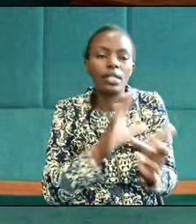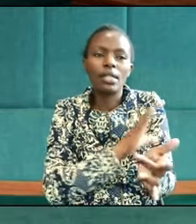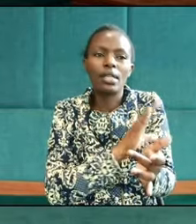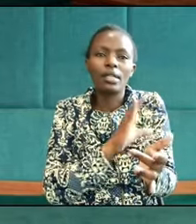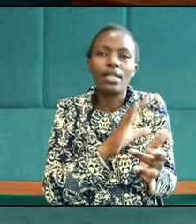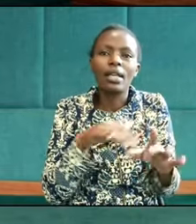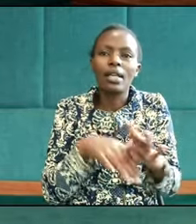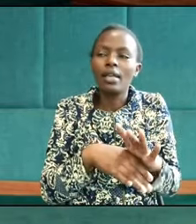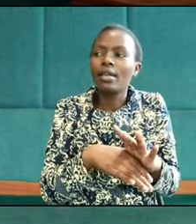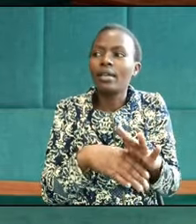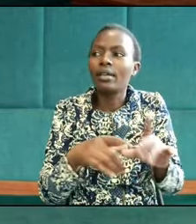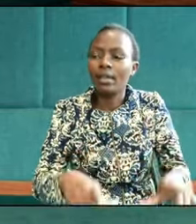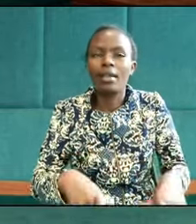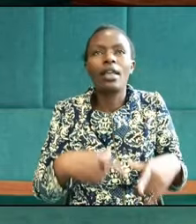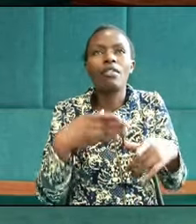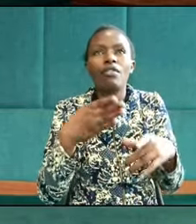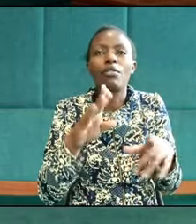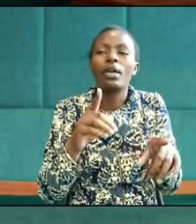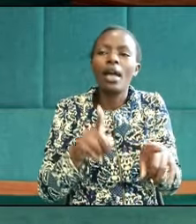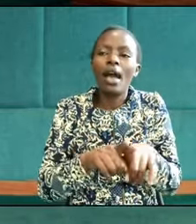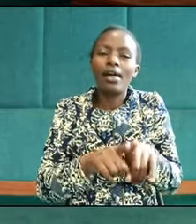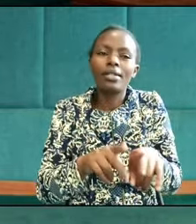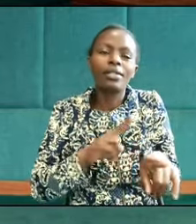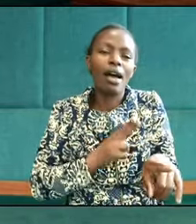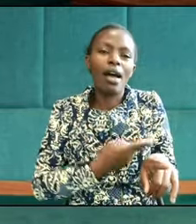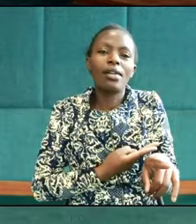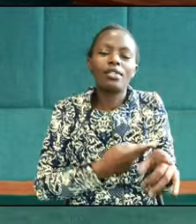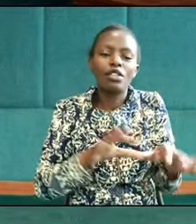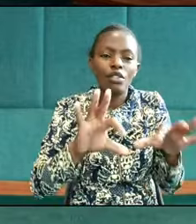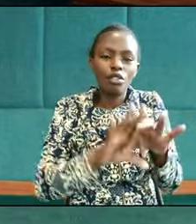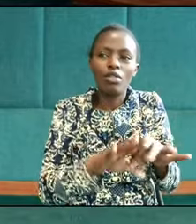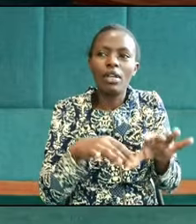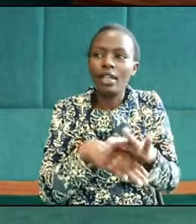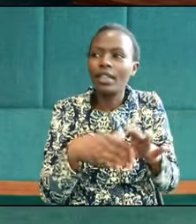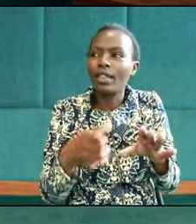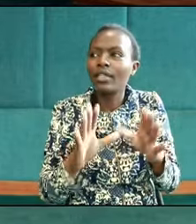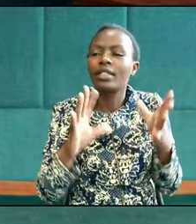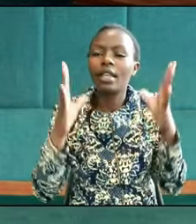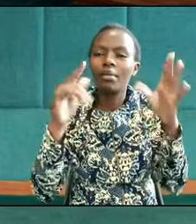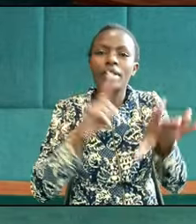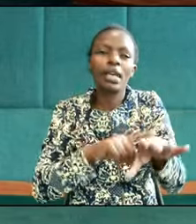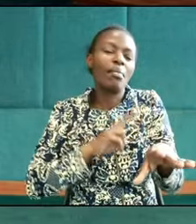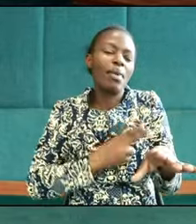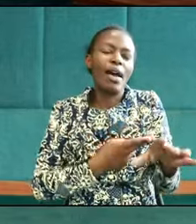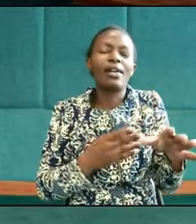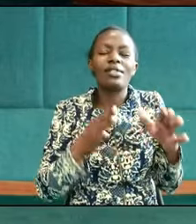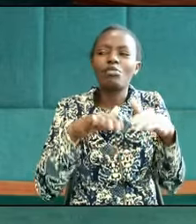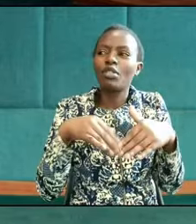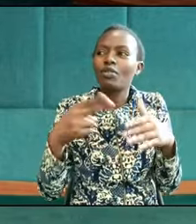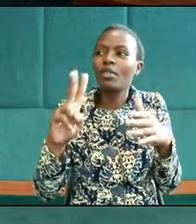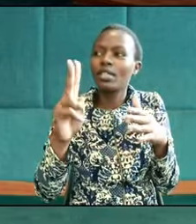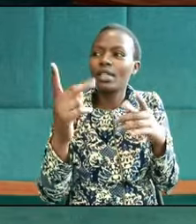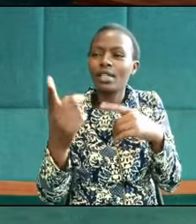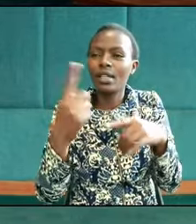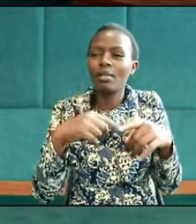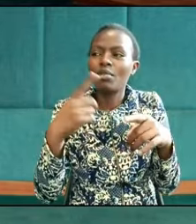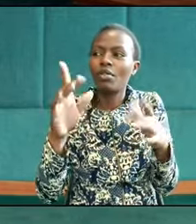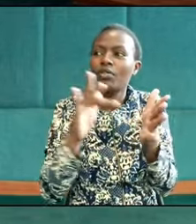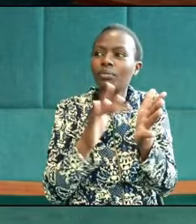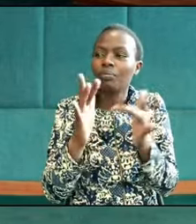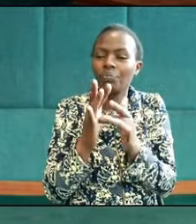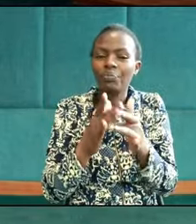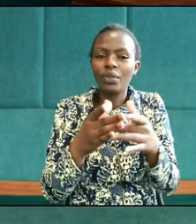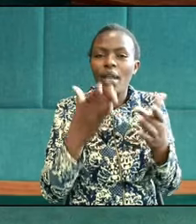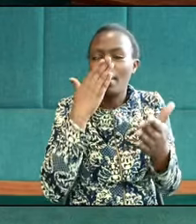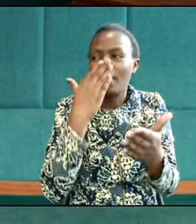this wonderful celebration as we wait for the second coming of Jesus. Let us pray. Thank you, Lord, for